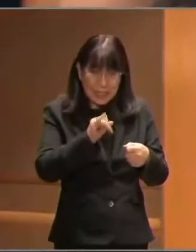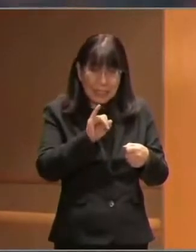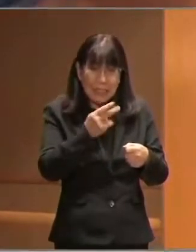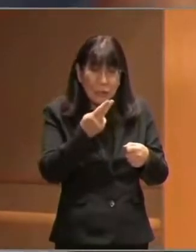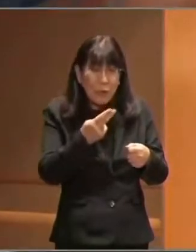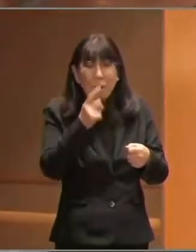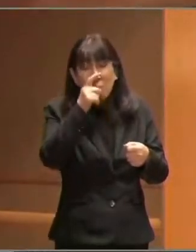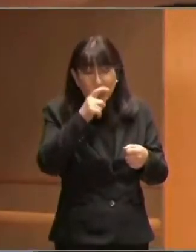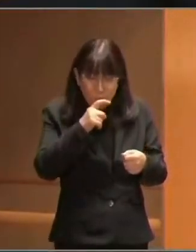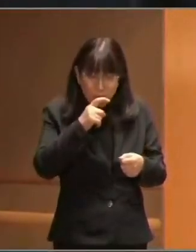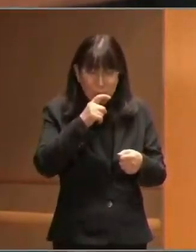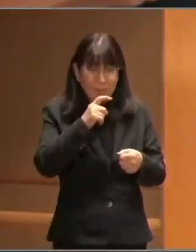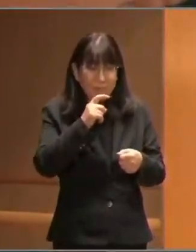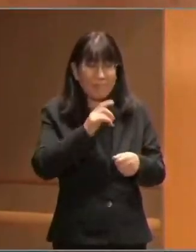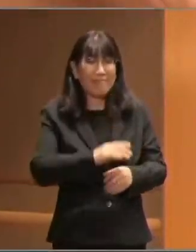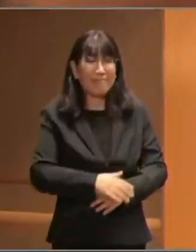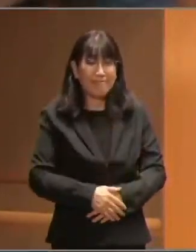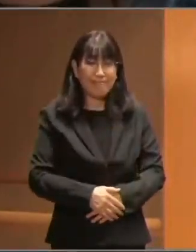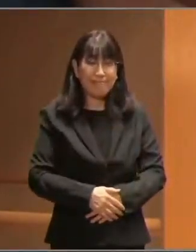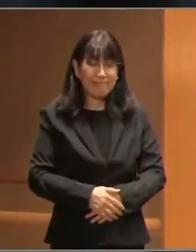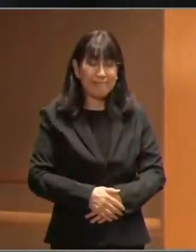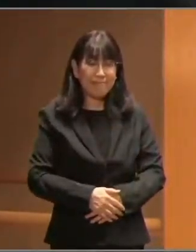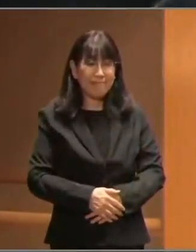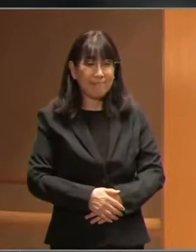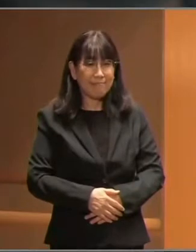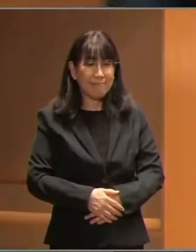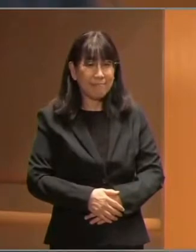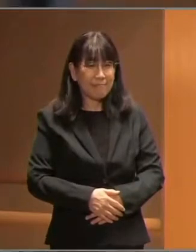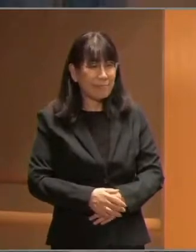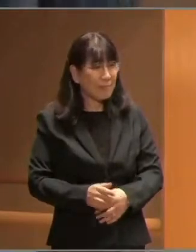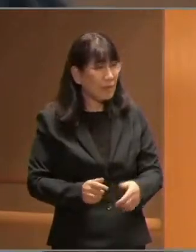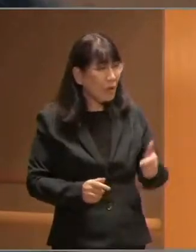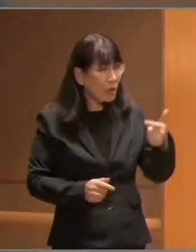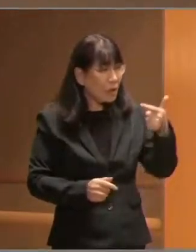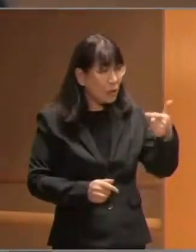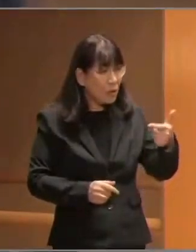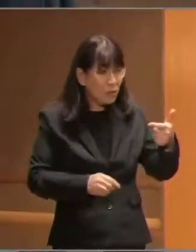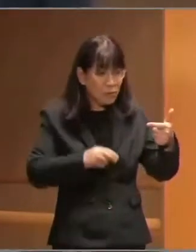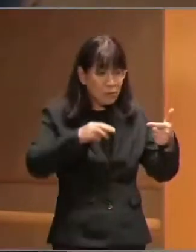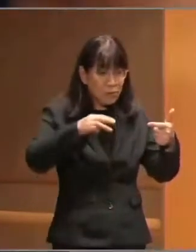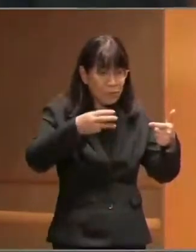will show. And this is the yarn being used.